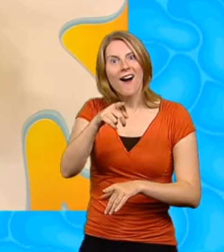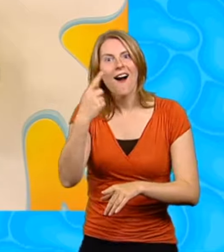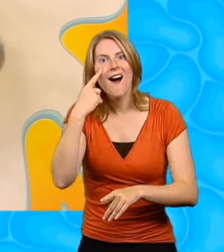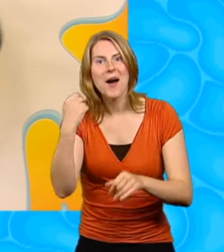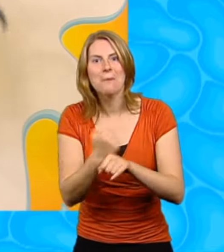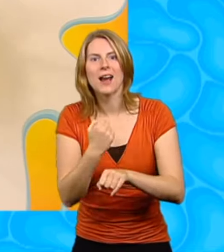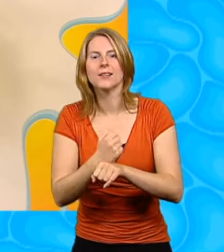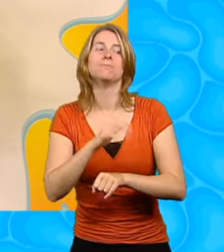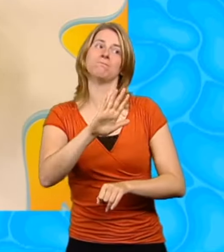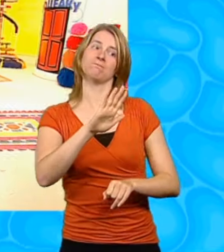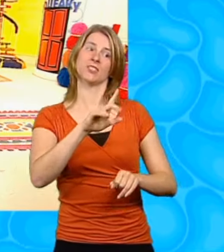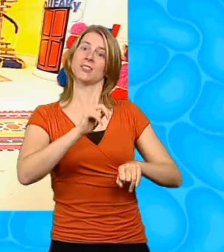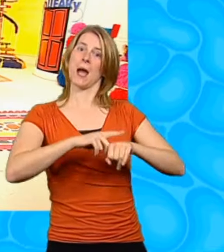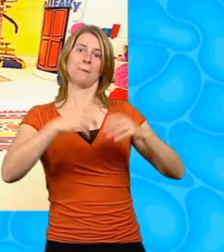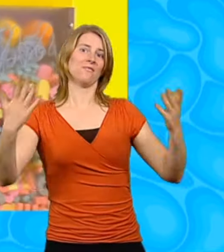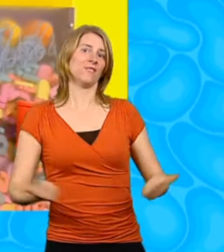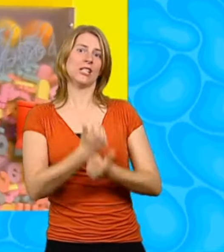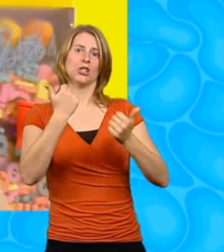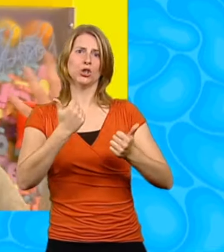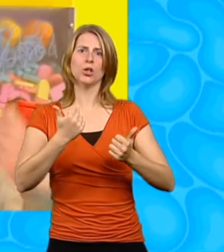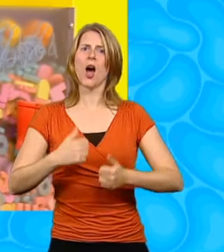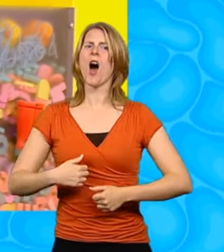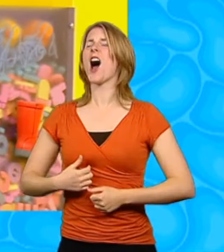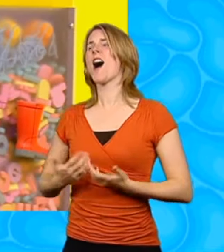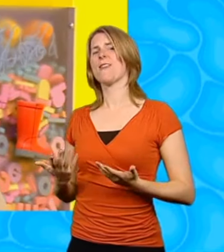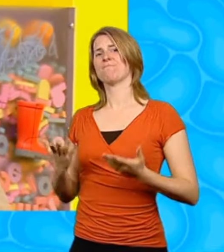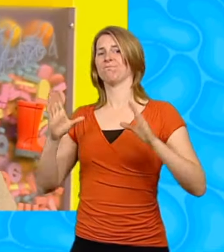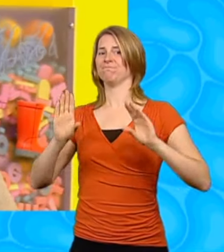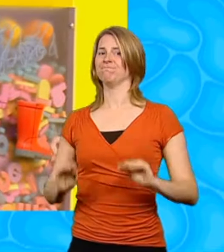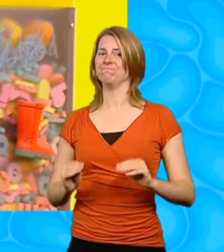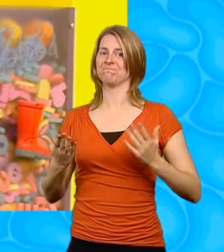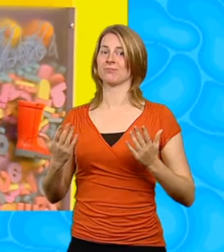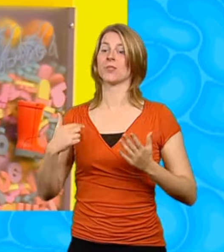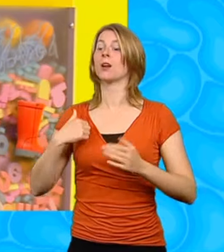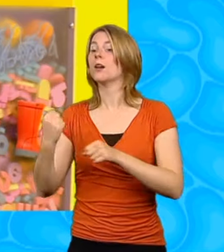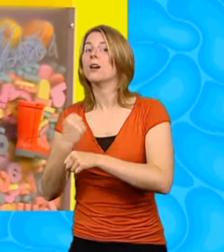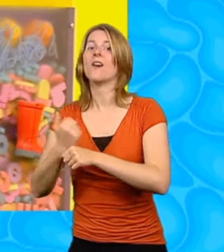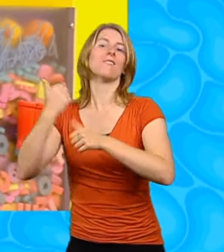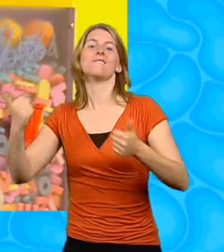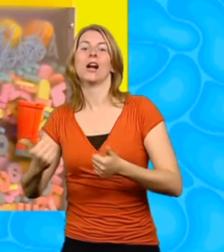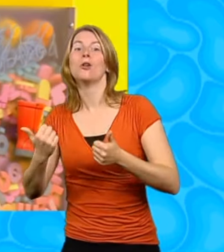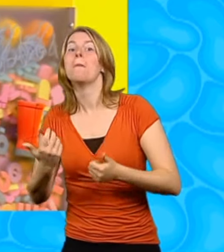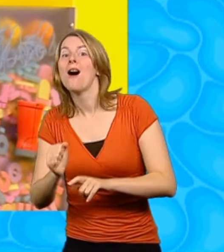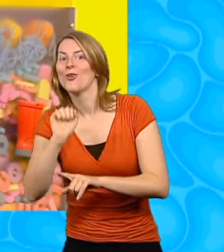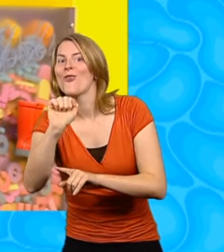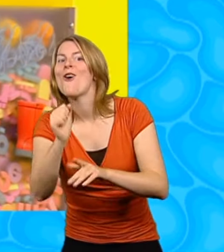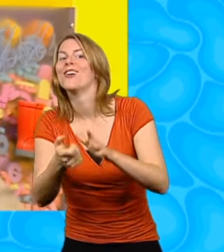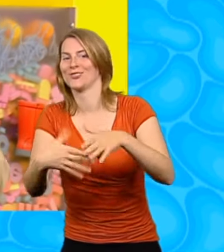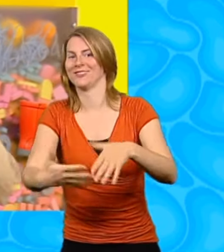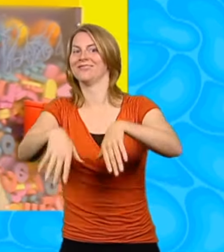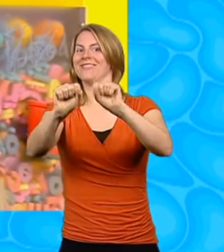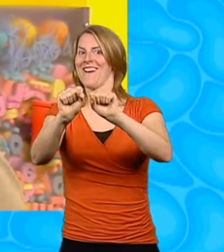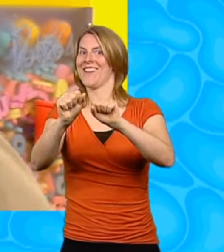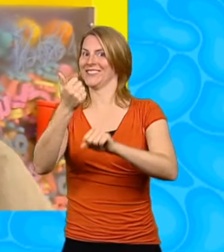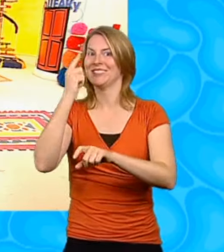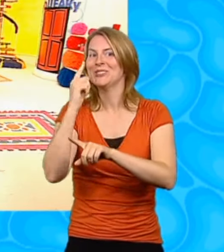go! Time to go! Oh, that's it for now. My making time's over, but yours is just beginning. See